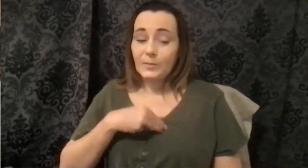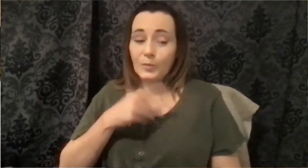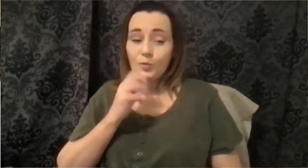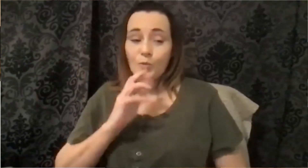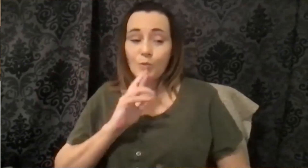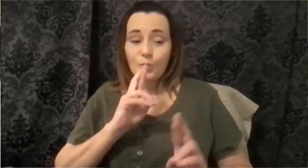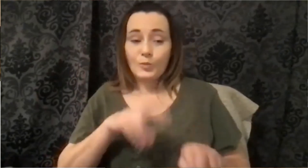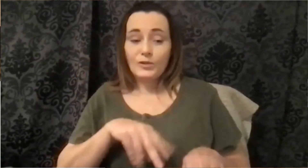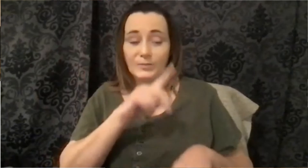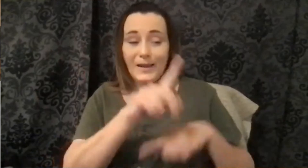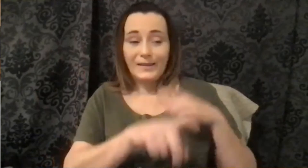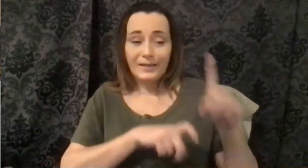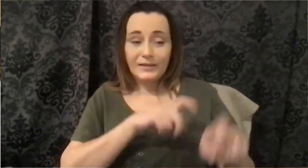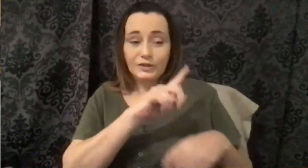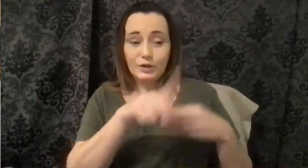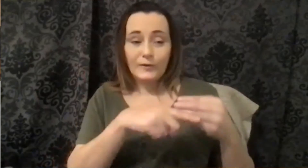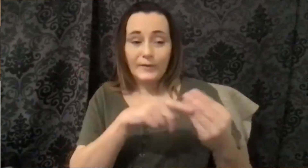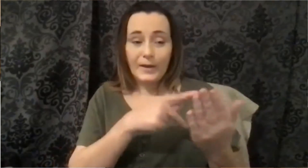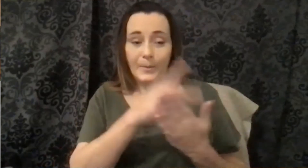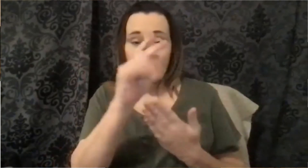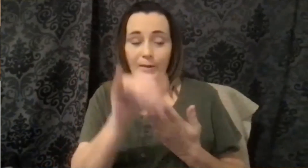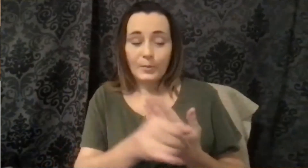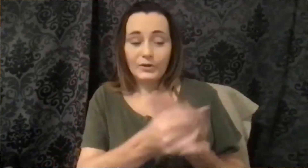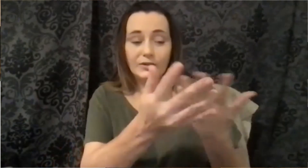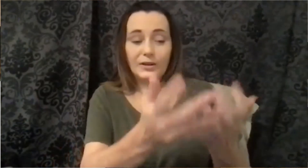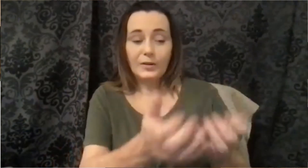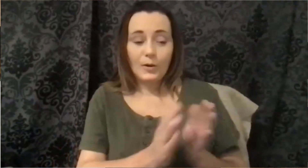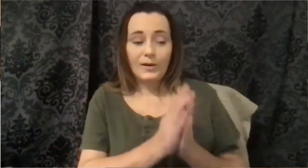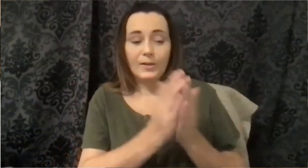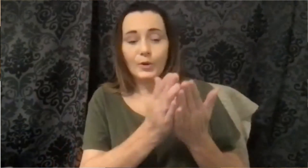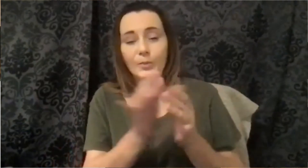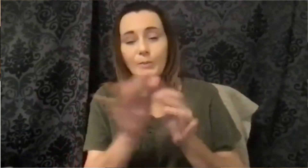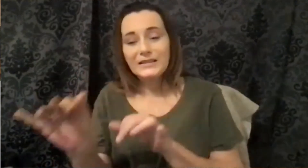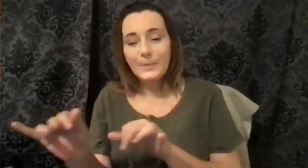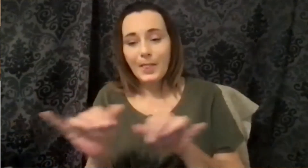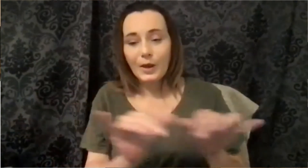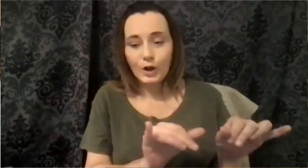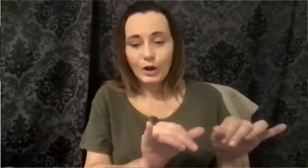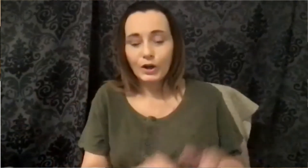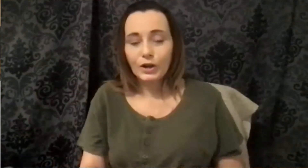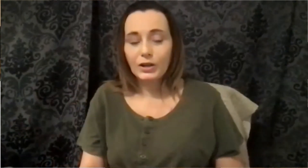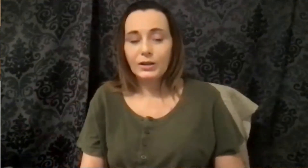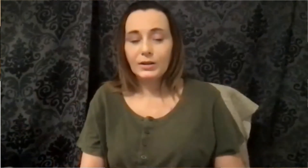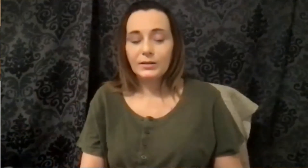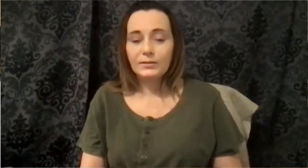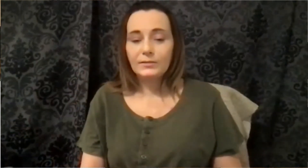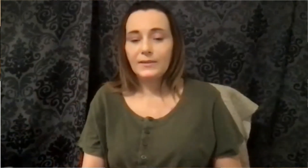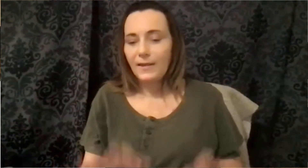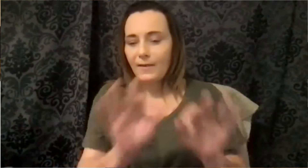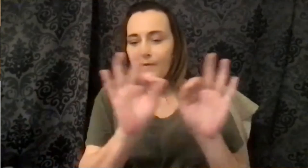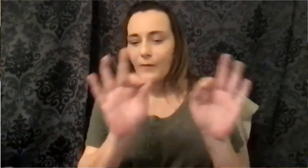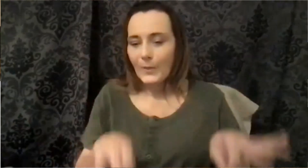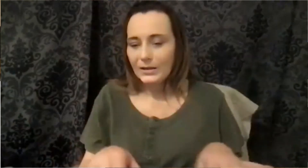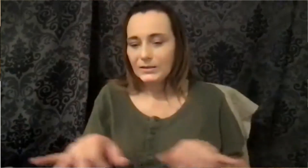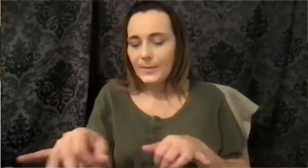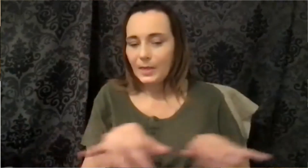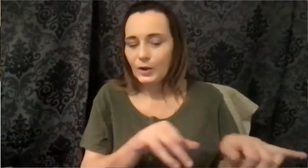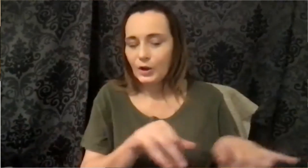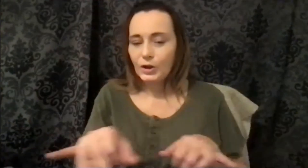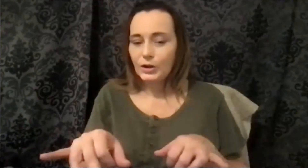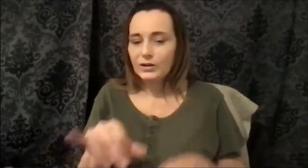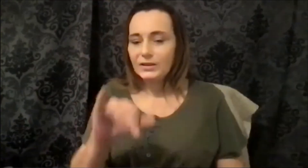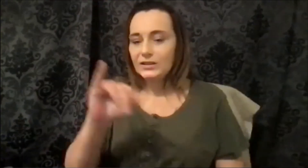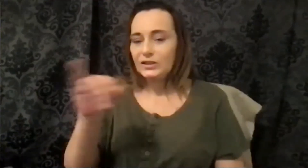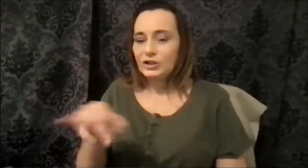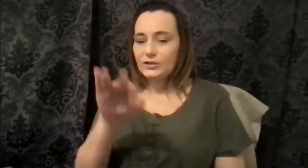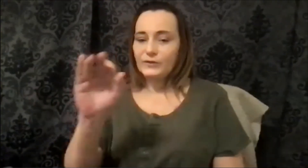survey about the project wanted the book to be similar in format to Just for Today.